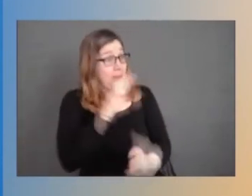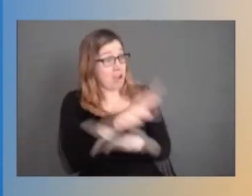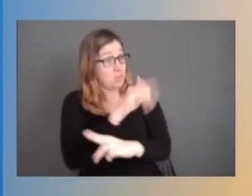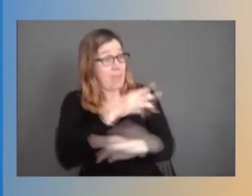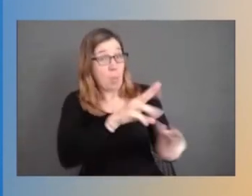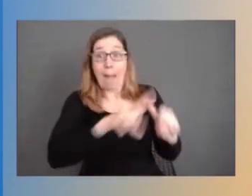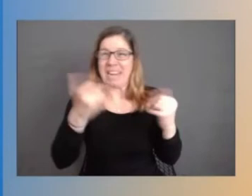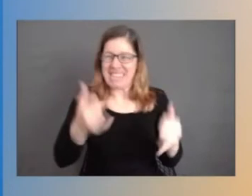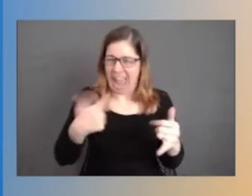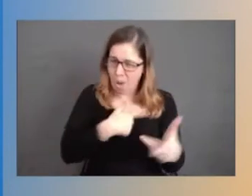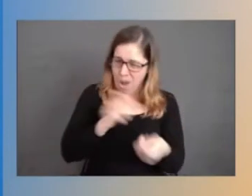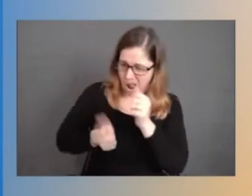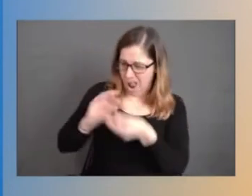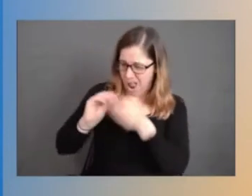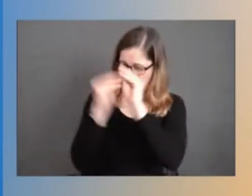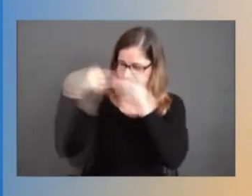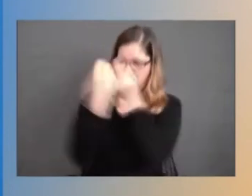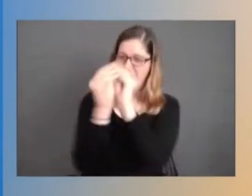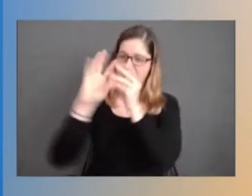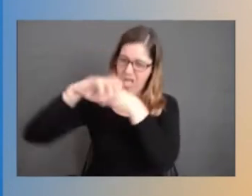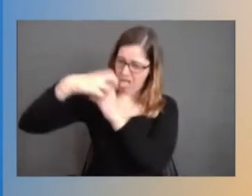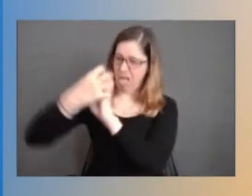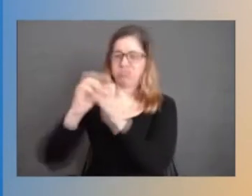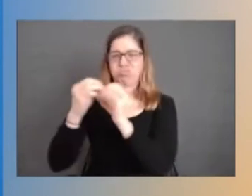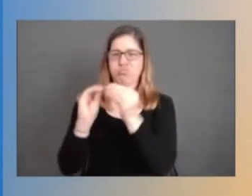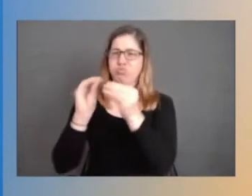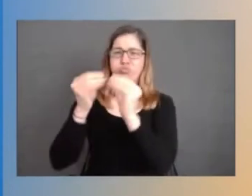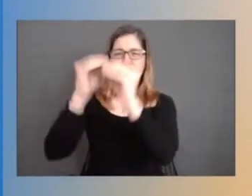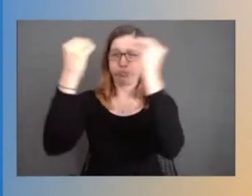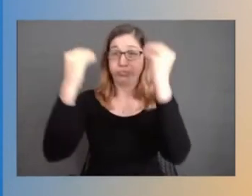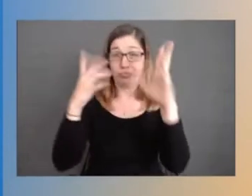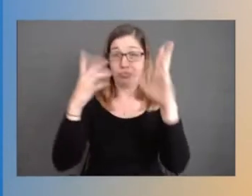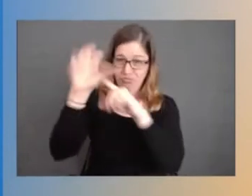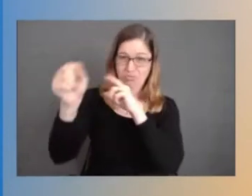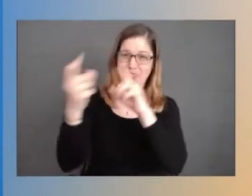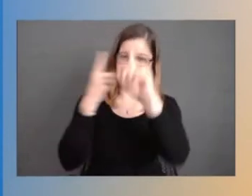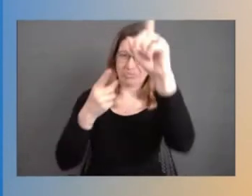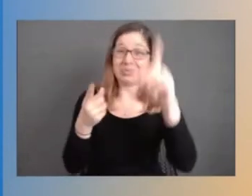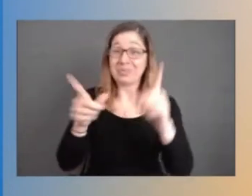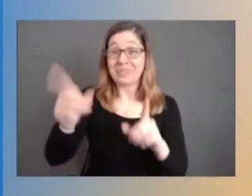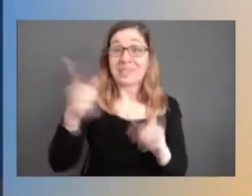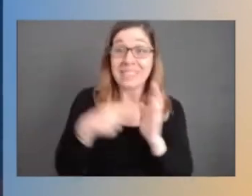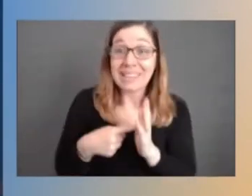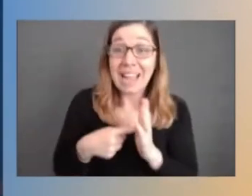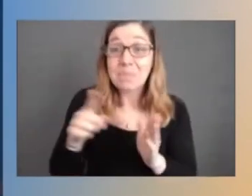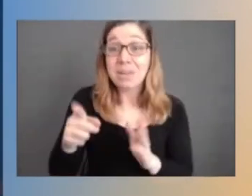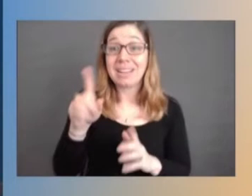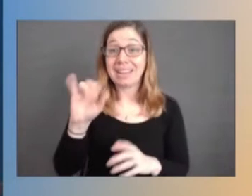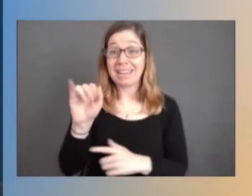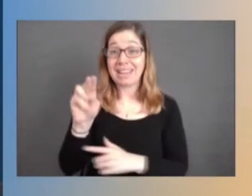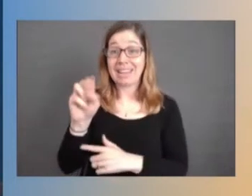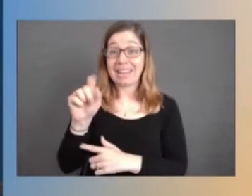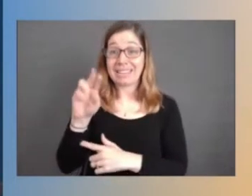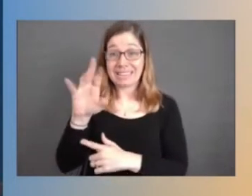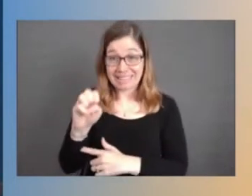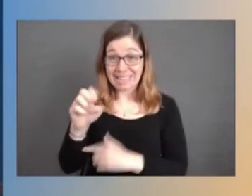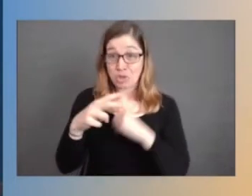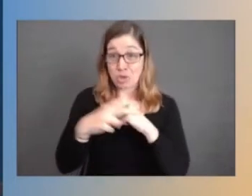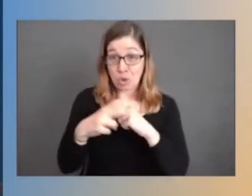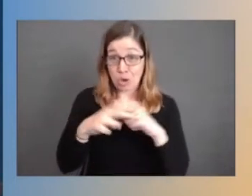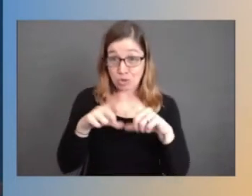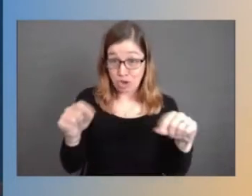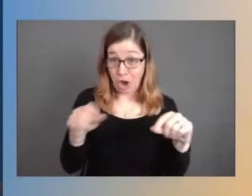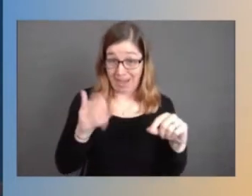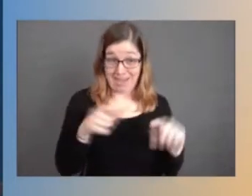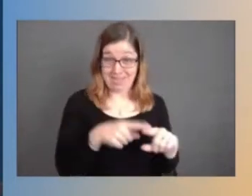do, and eventually get there. As an example of this, the instance storage card, when that SoC was originally built,